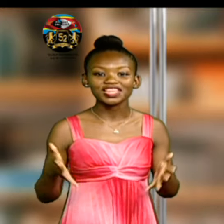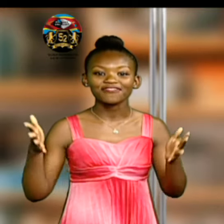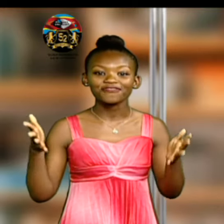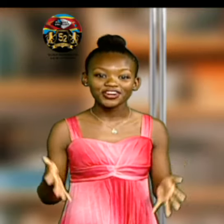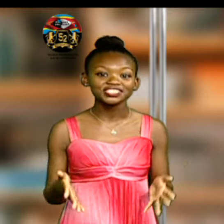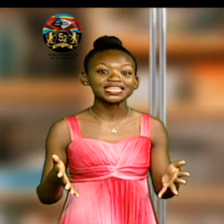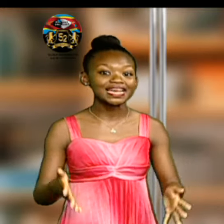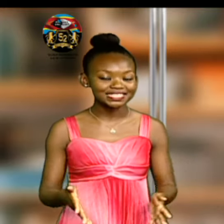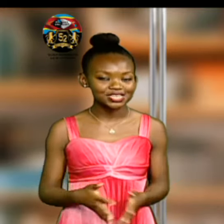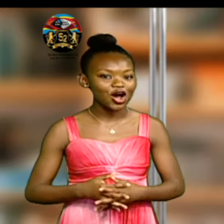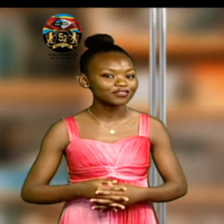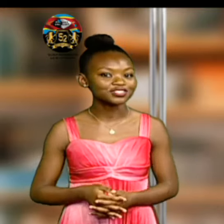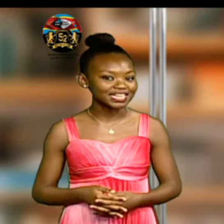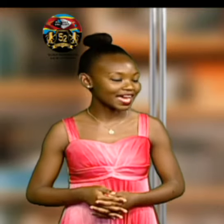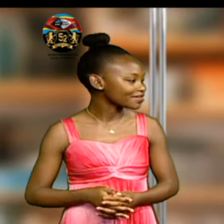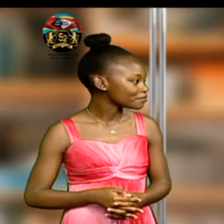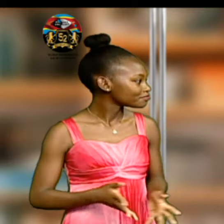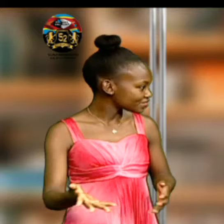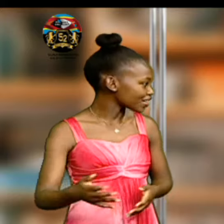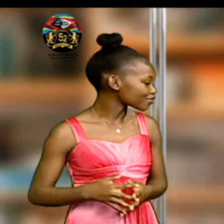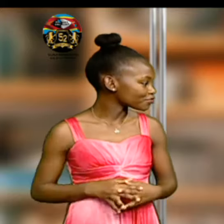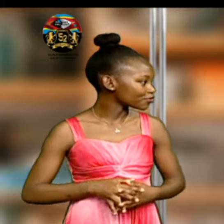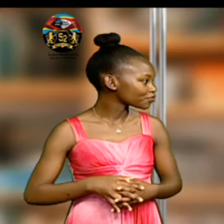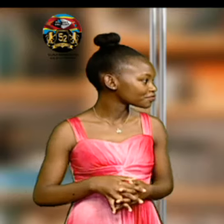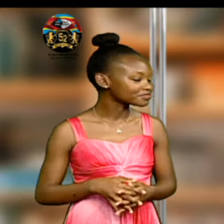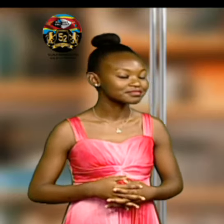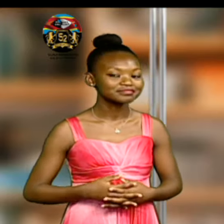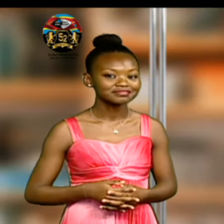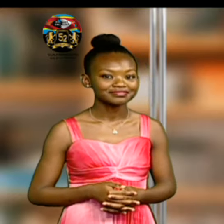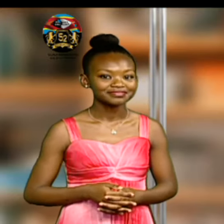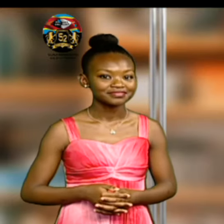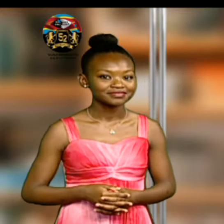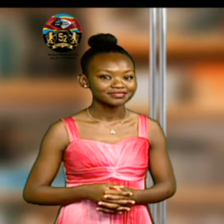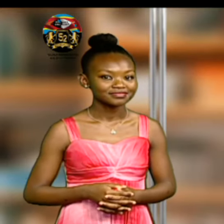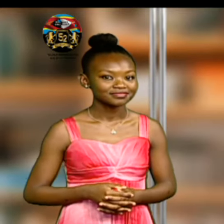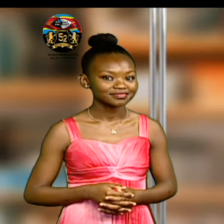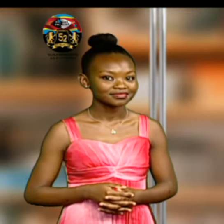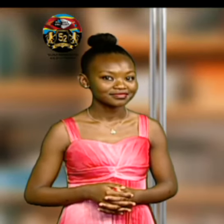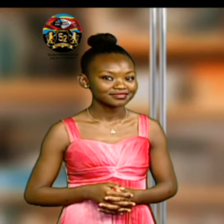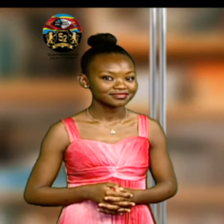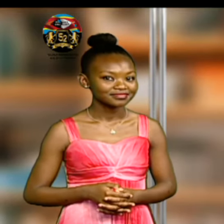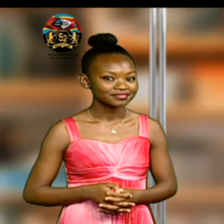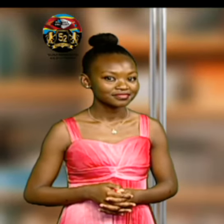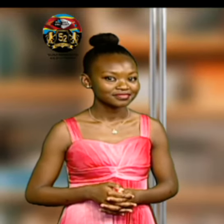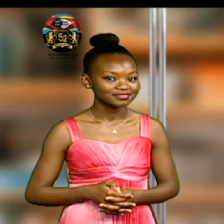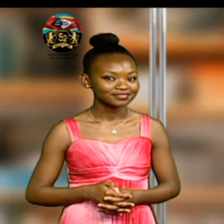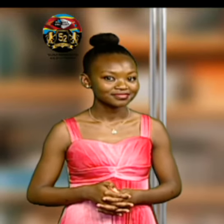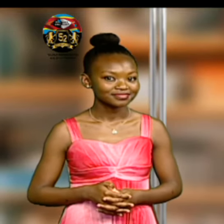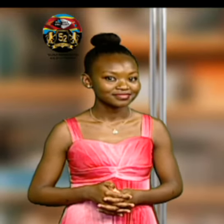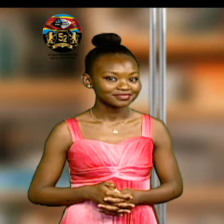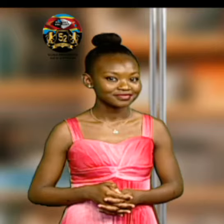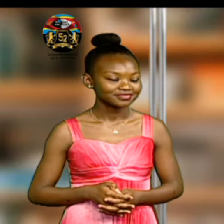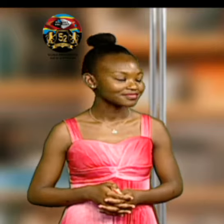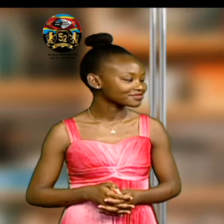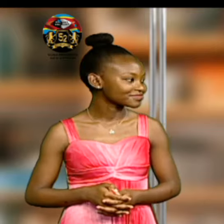through to the first lesson of today. Take them through. Before we go through the first lesson, which is going to be Siswati, we're going to take a short